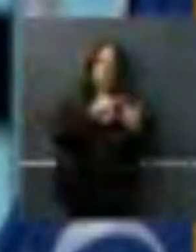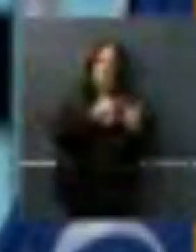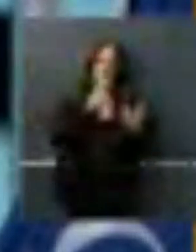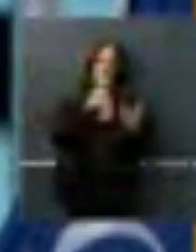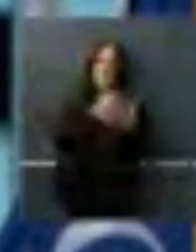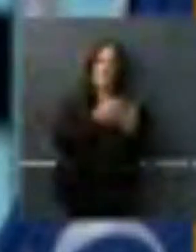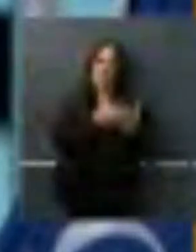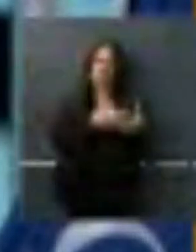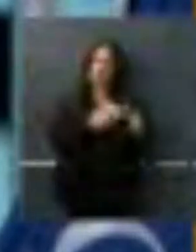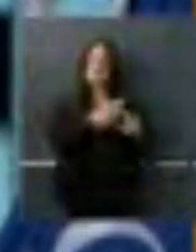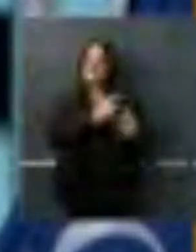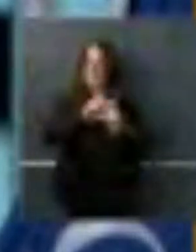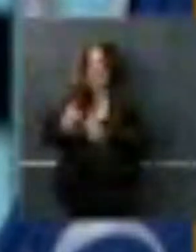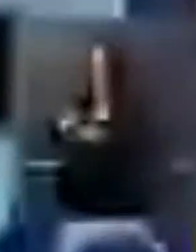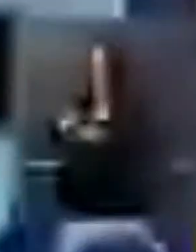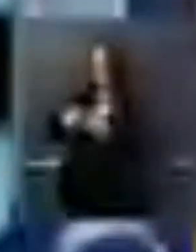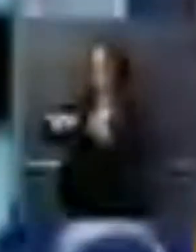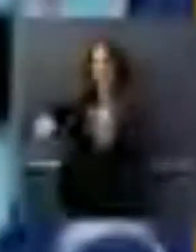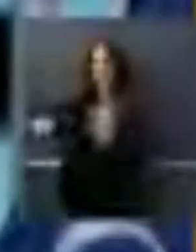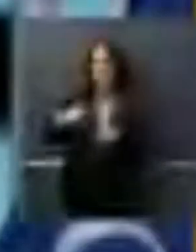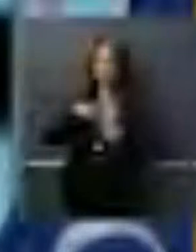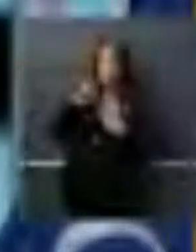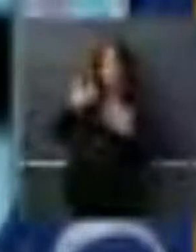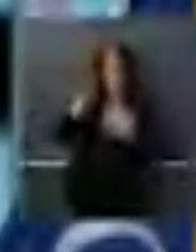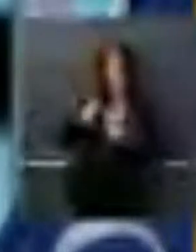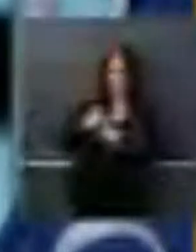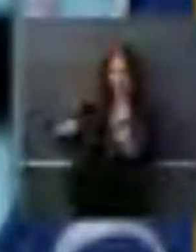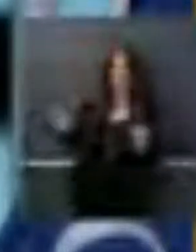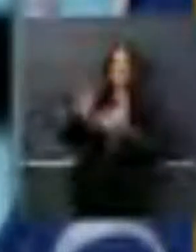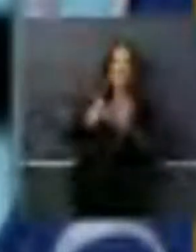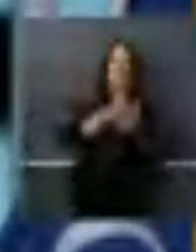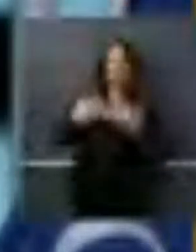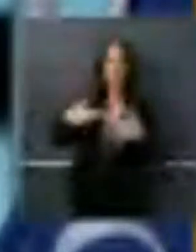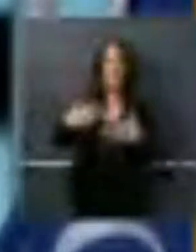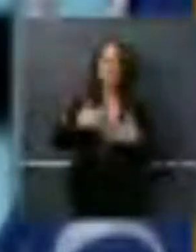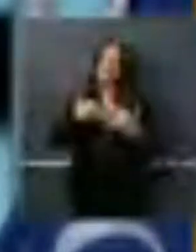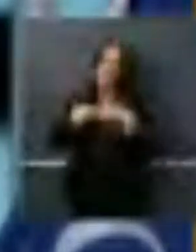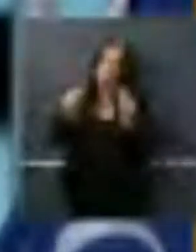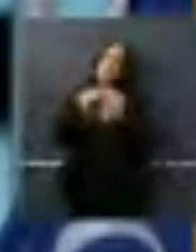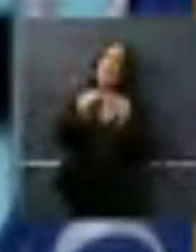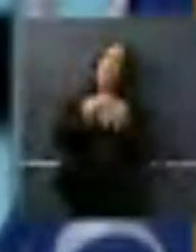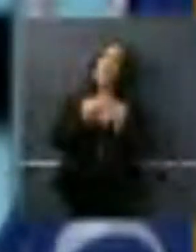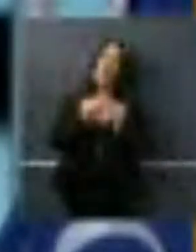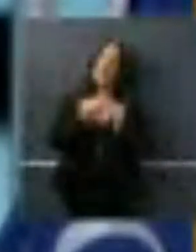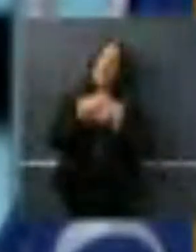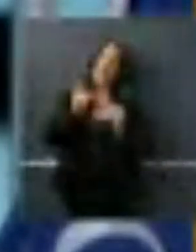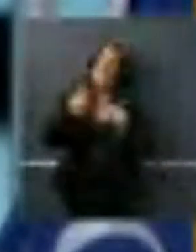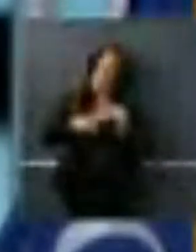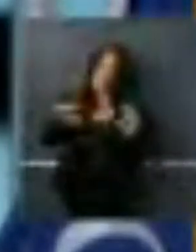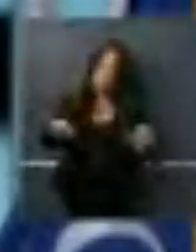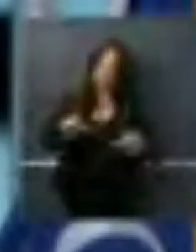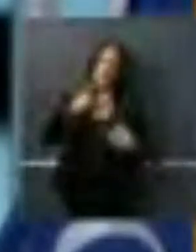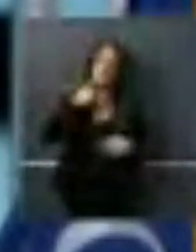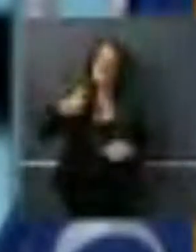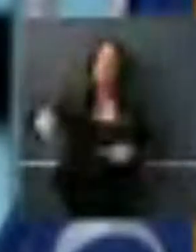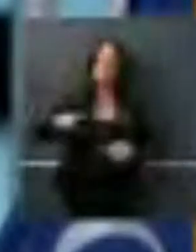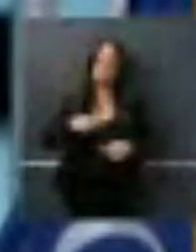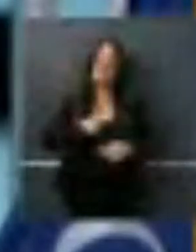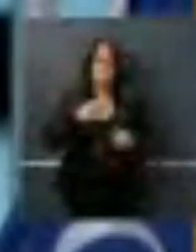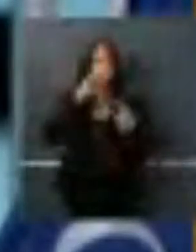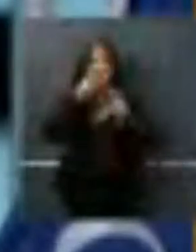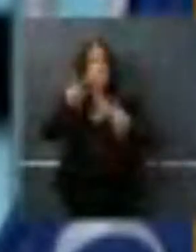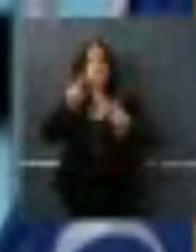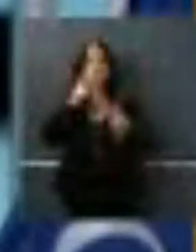the state of California. So much more work to do in that space. And we look forward to continue our partnerships with Senate, with the